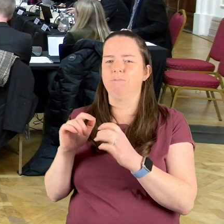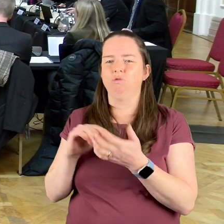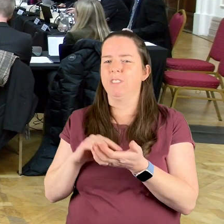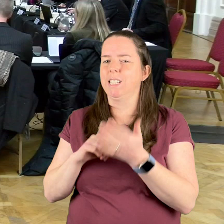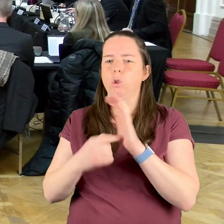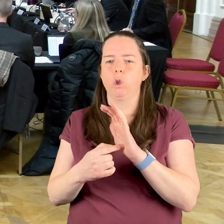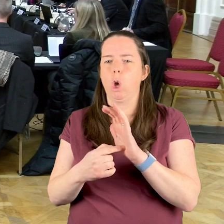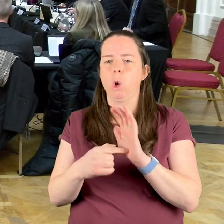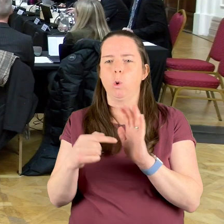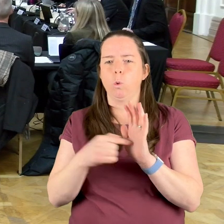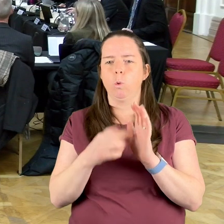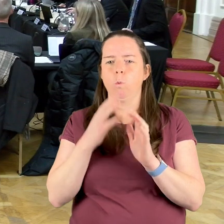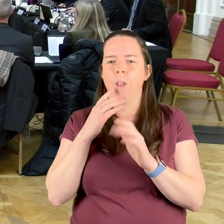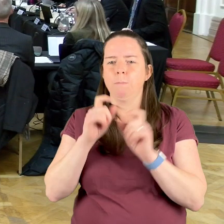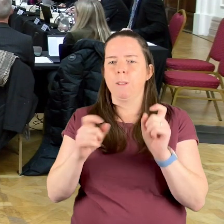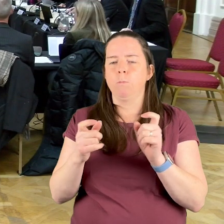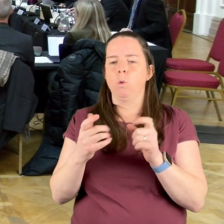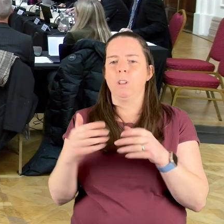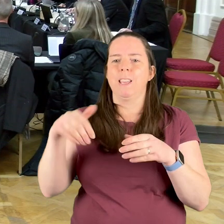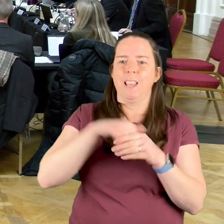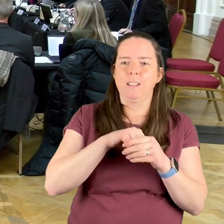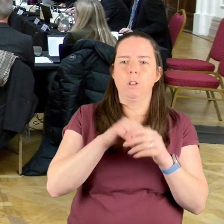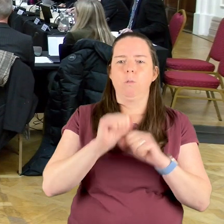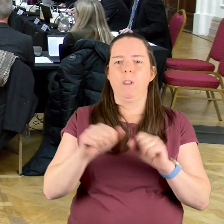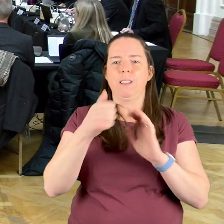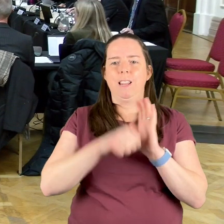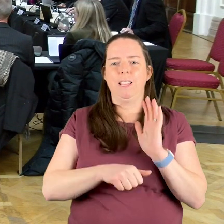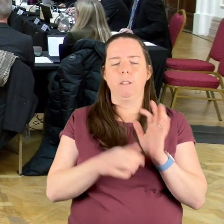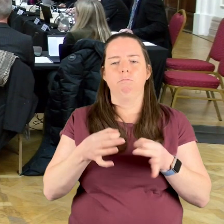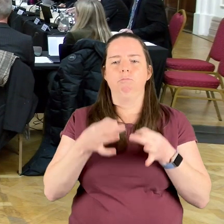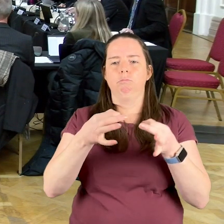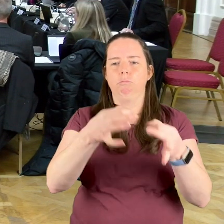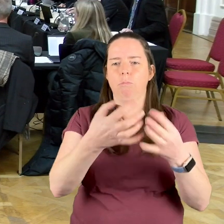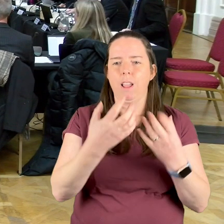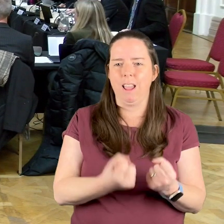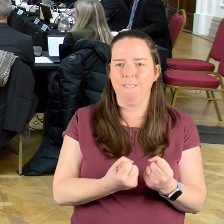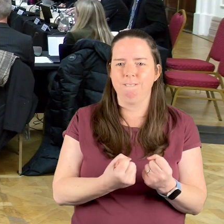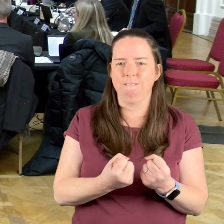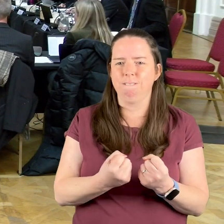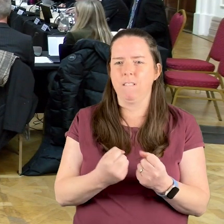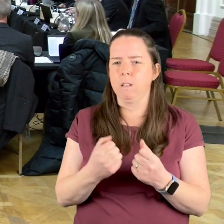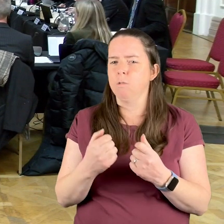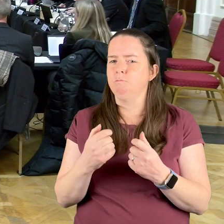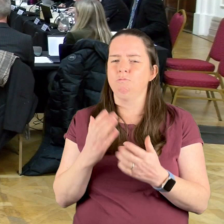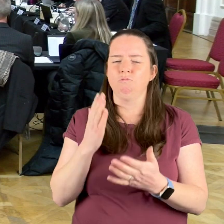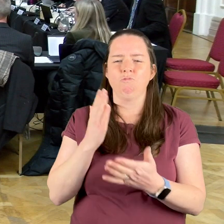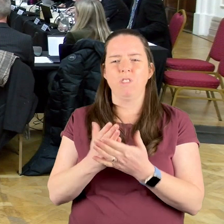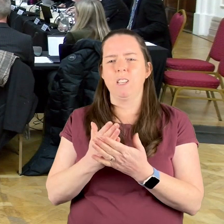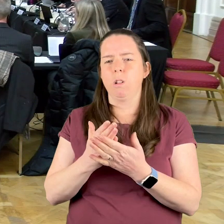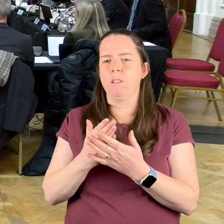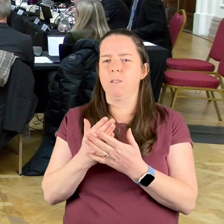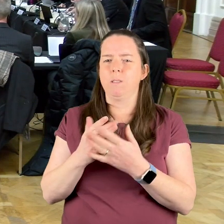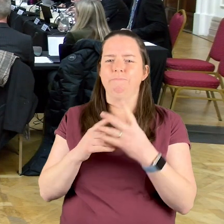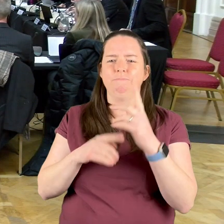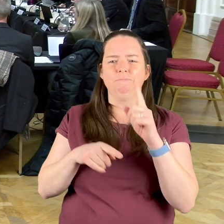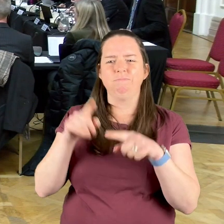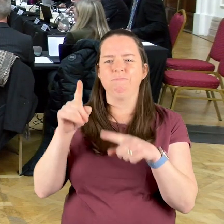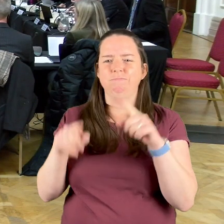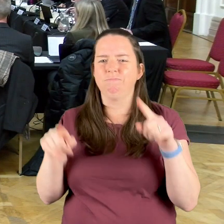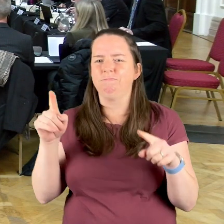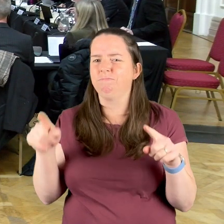has rightly said, it didn't really show that when people get to the waiting list, they are being delayed. There's no